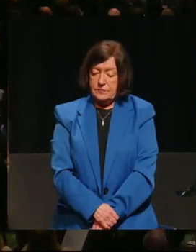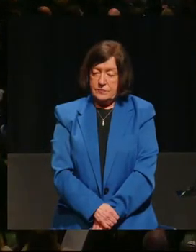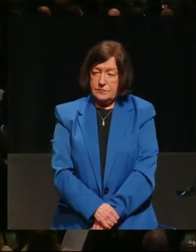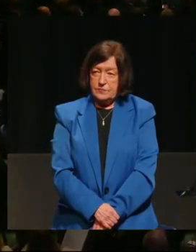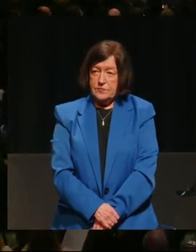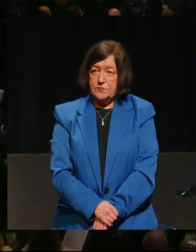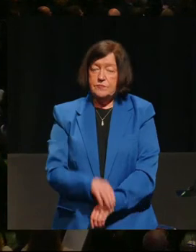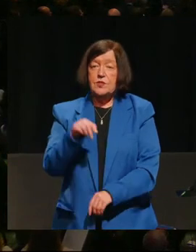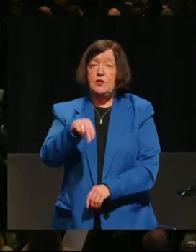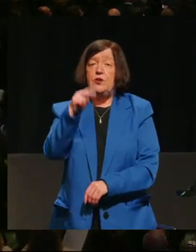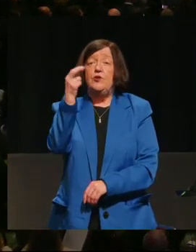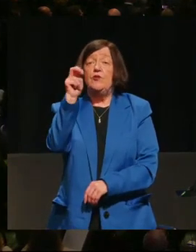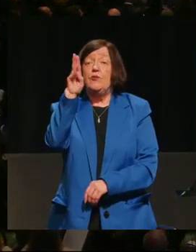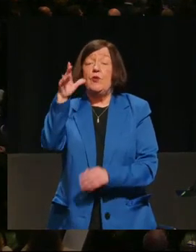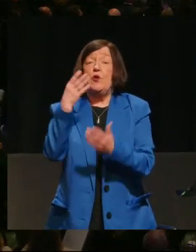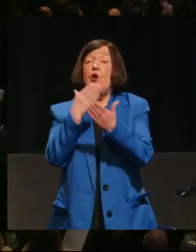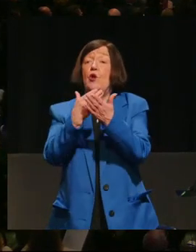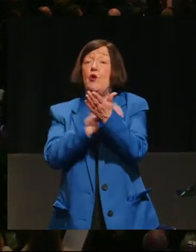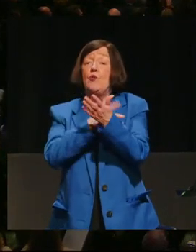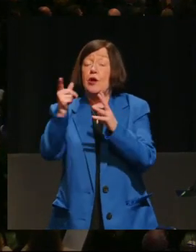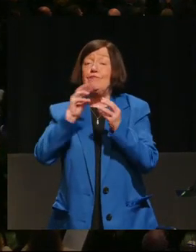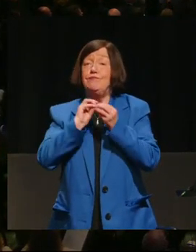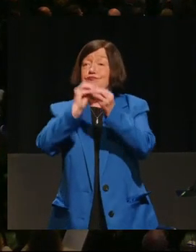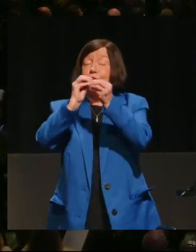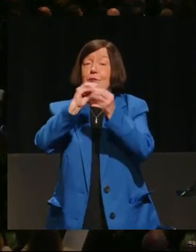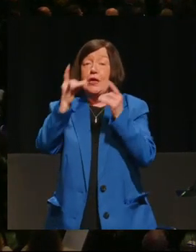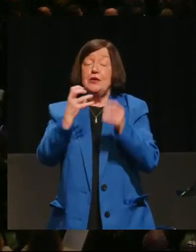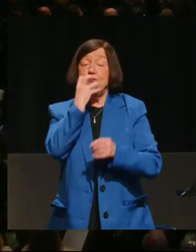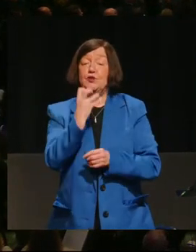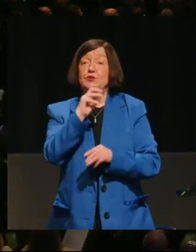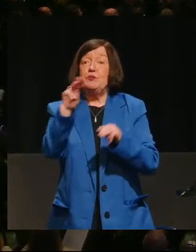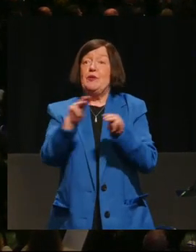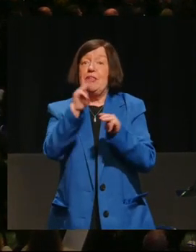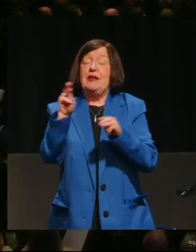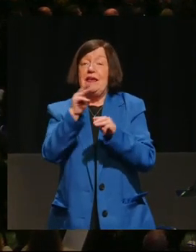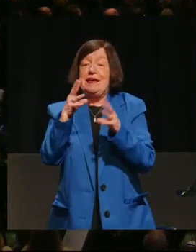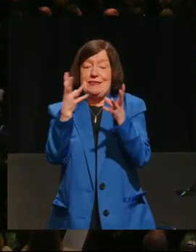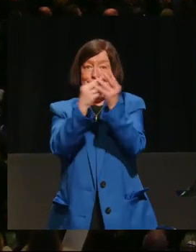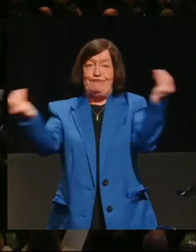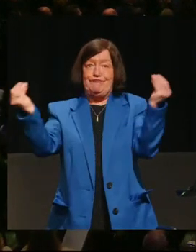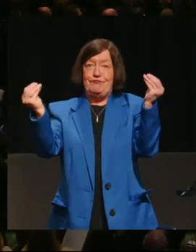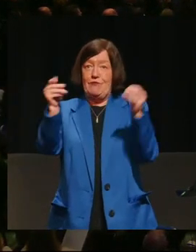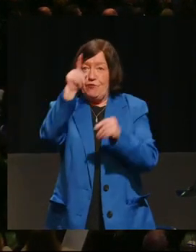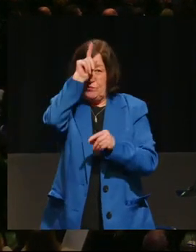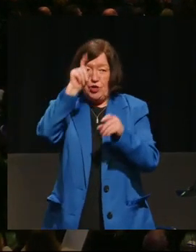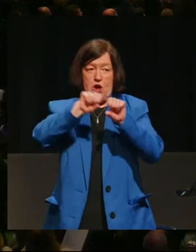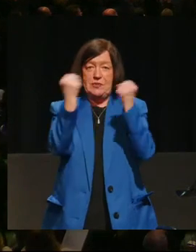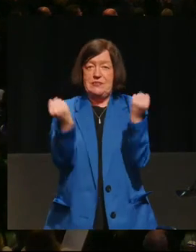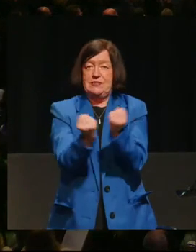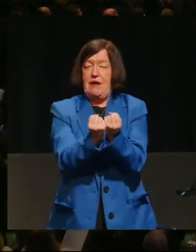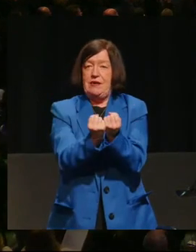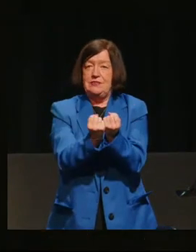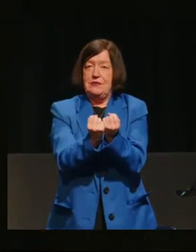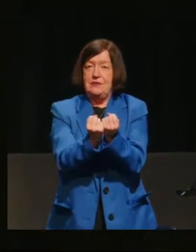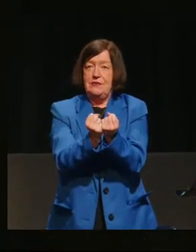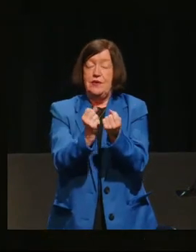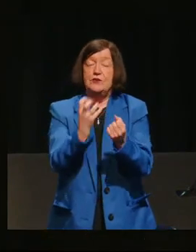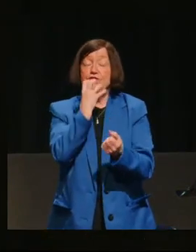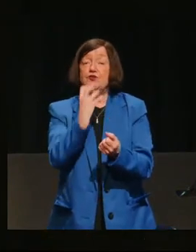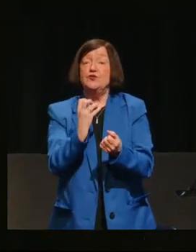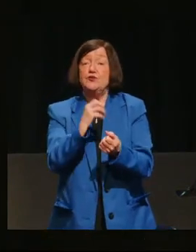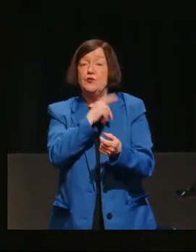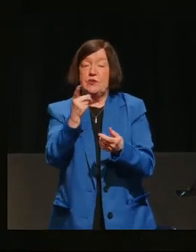The Nuremberg Laws were designed to make Jewish people disappear from German society. Jews